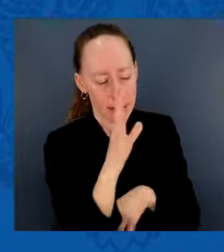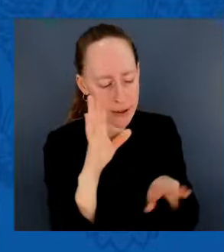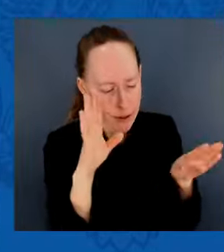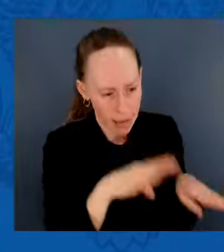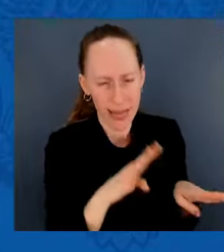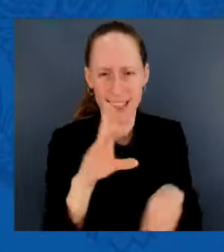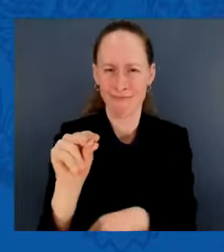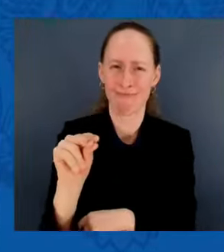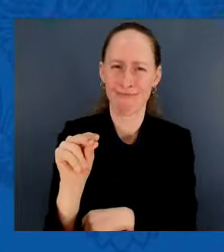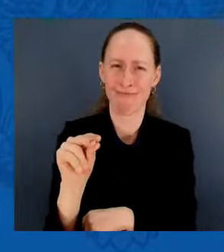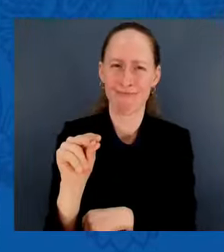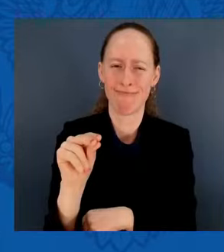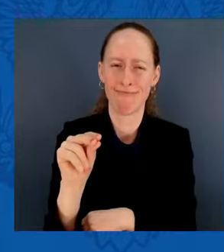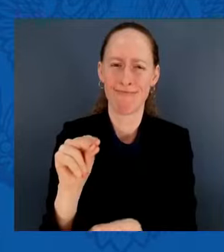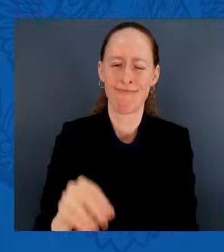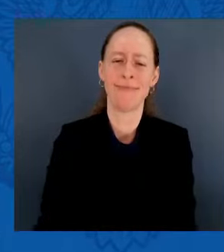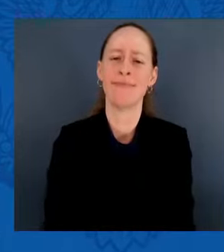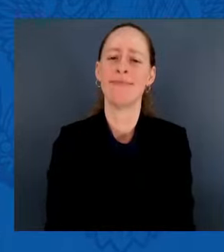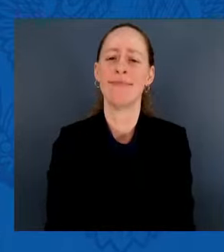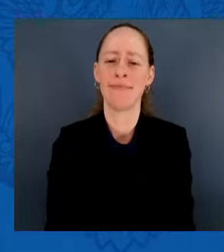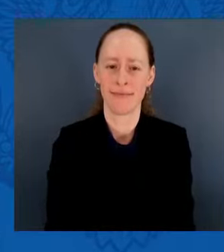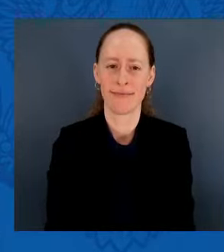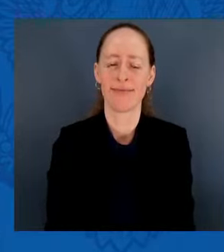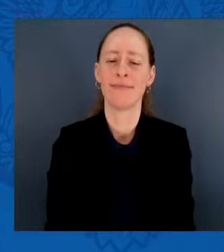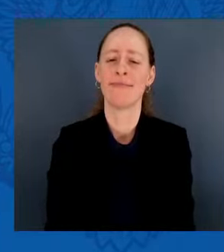I will not bow down.